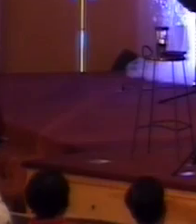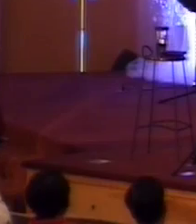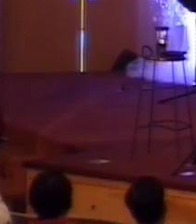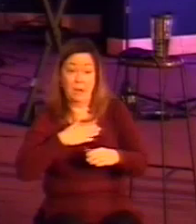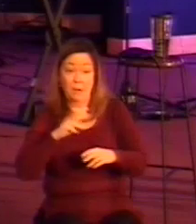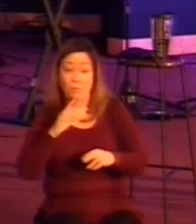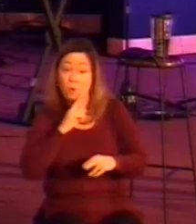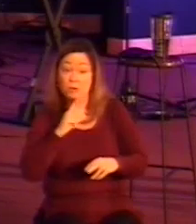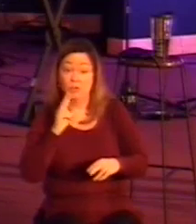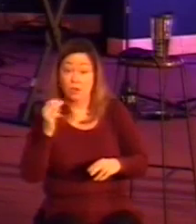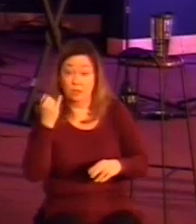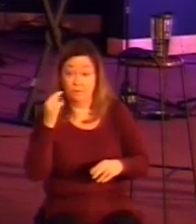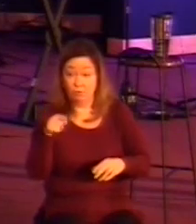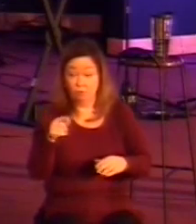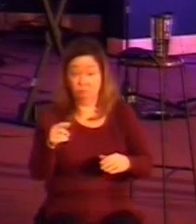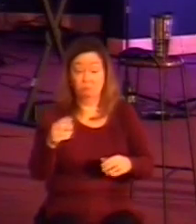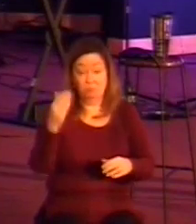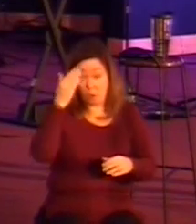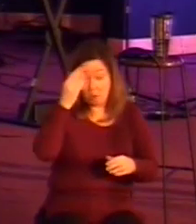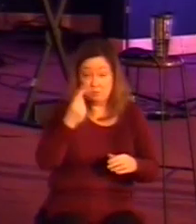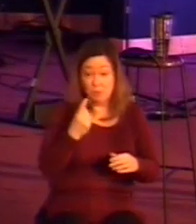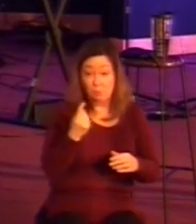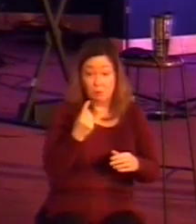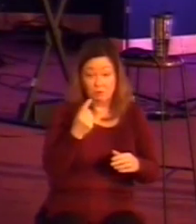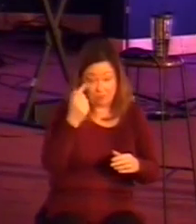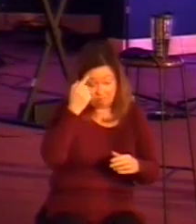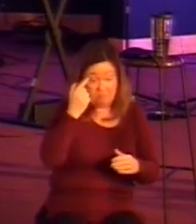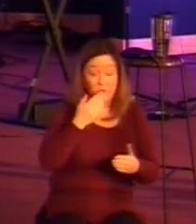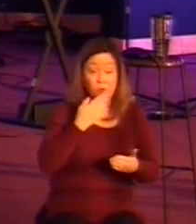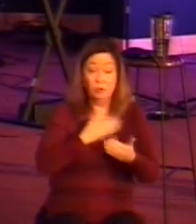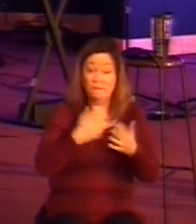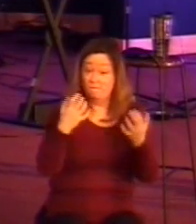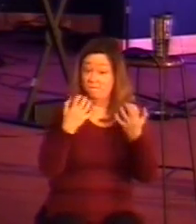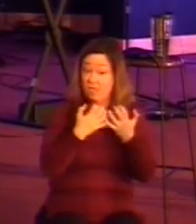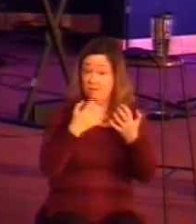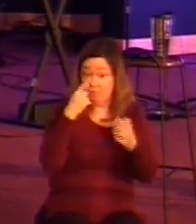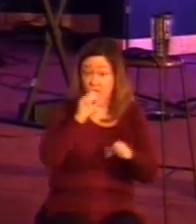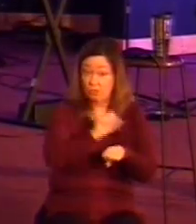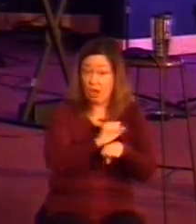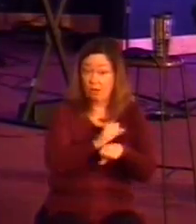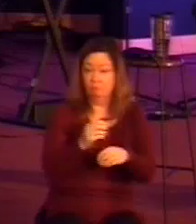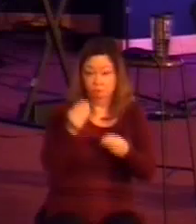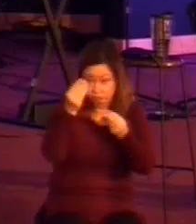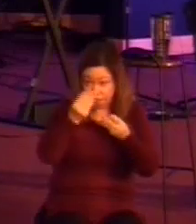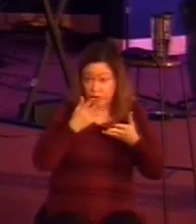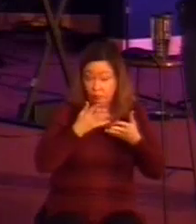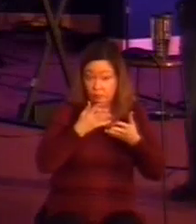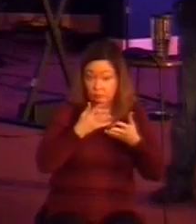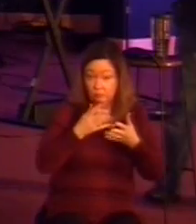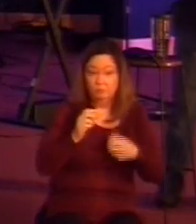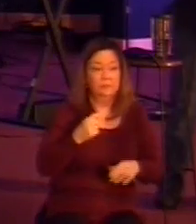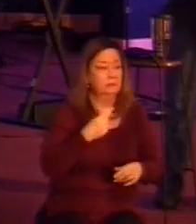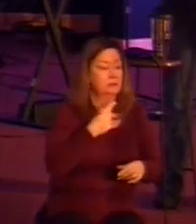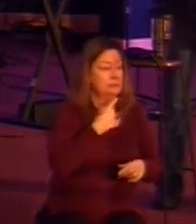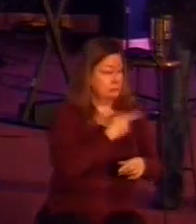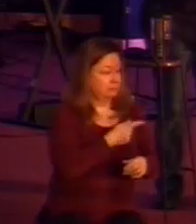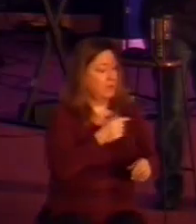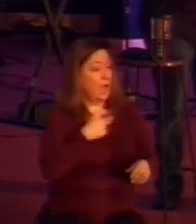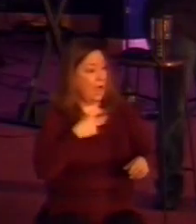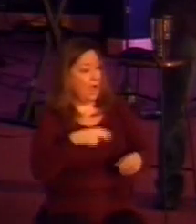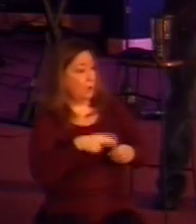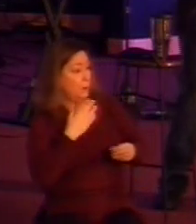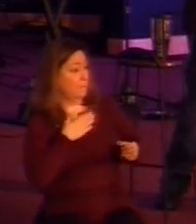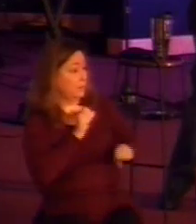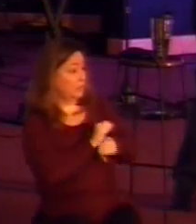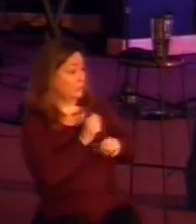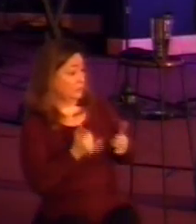if you happen upon somebody who, you know, you think would be a good fit for the job, let me know. And I said, well, just so happens I quit my job this